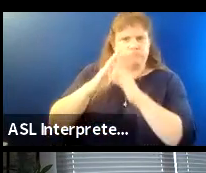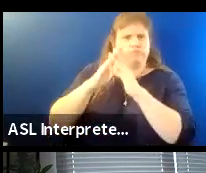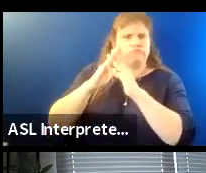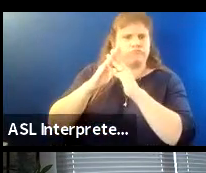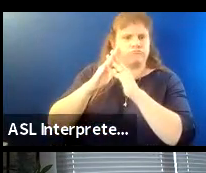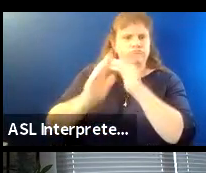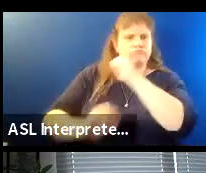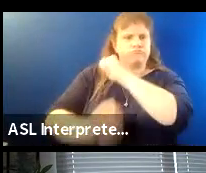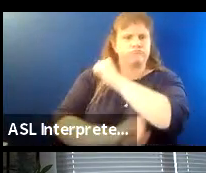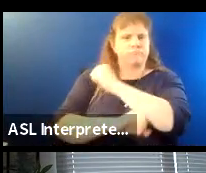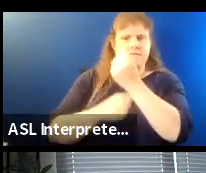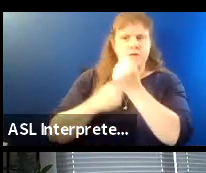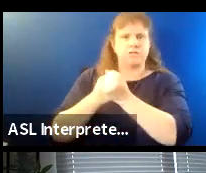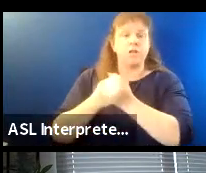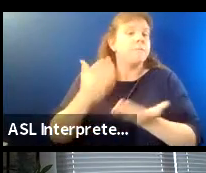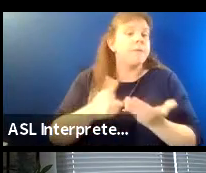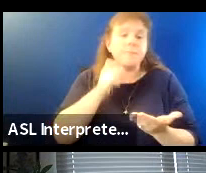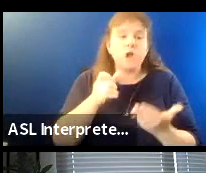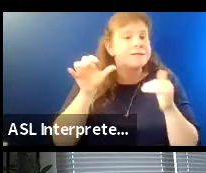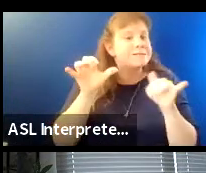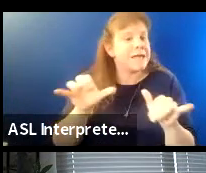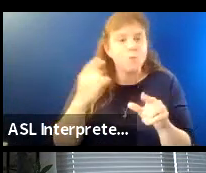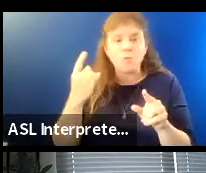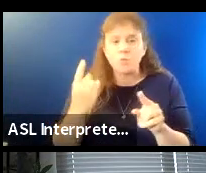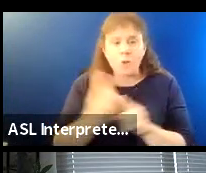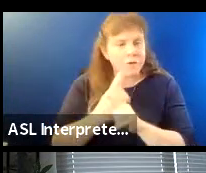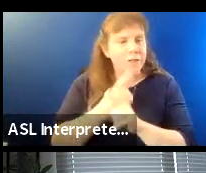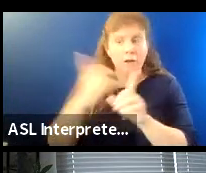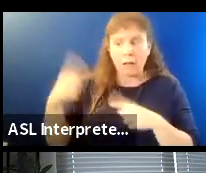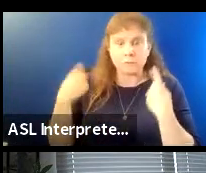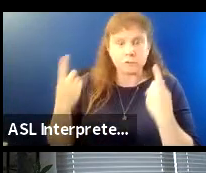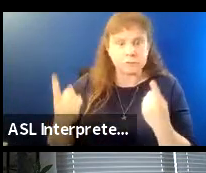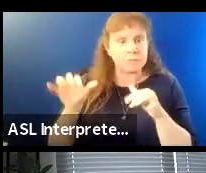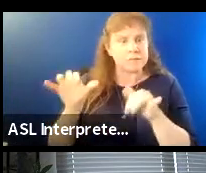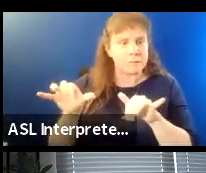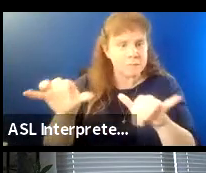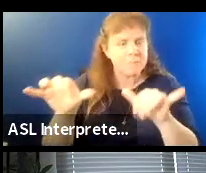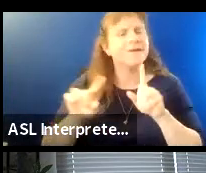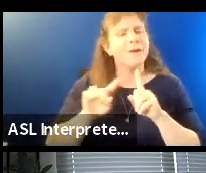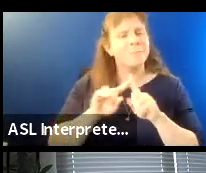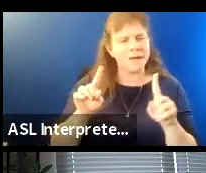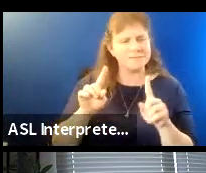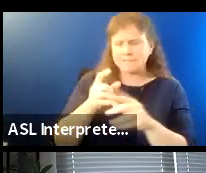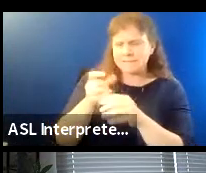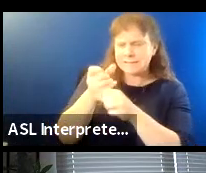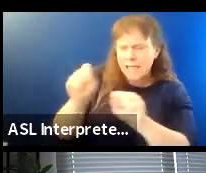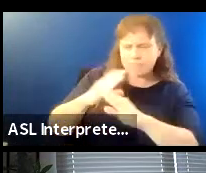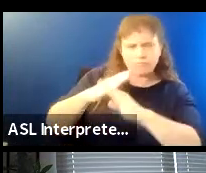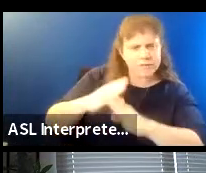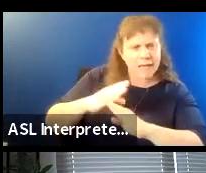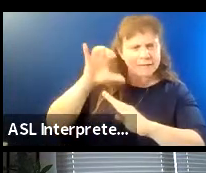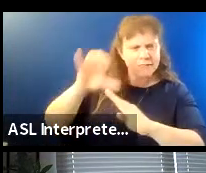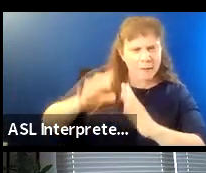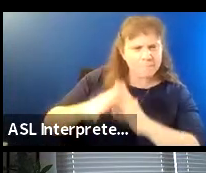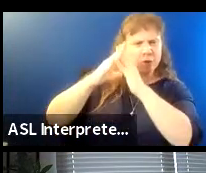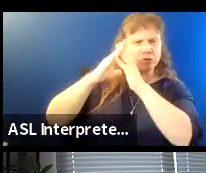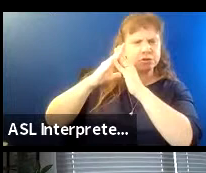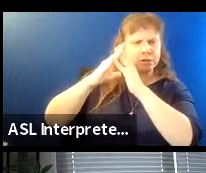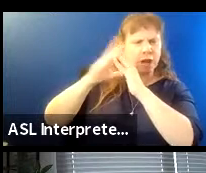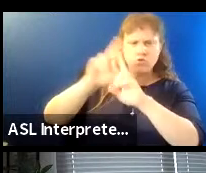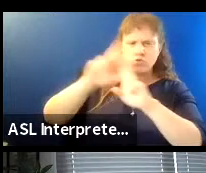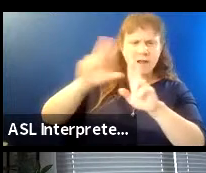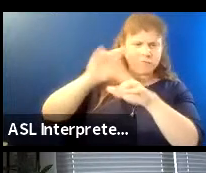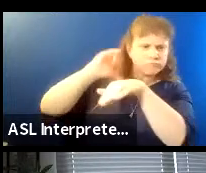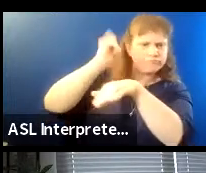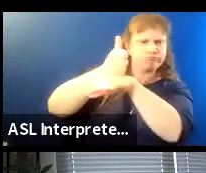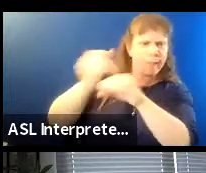with the regularity that we were meeting earlier, but in some specific way, because we, you know, this is